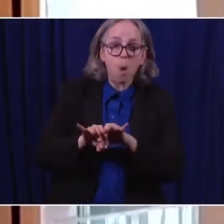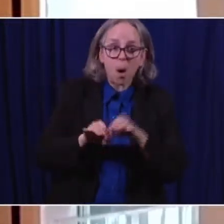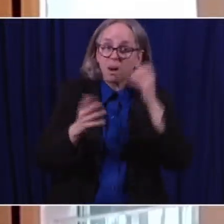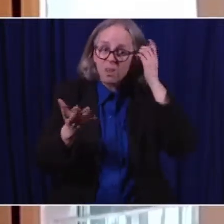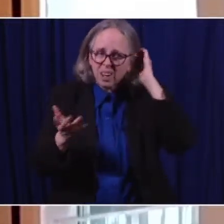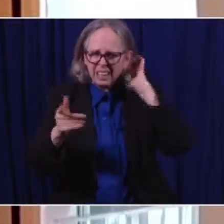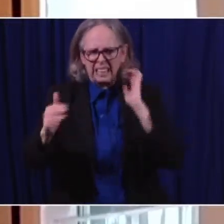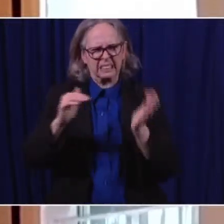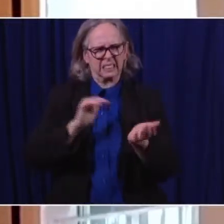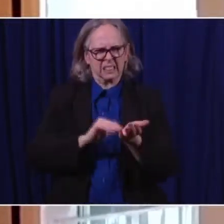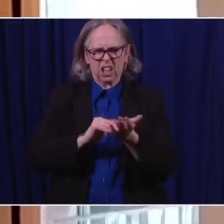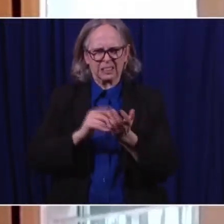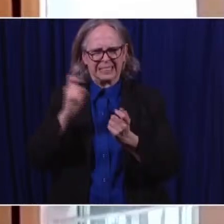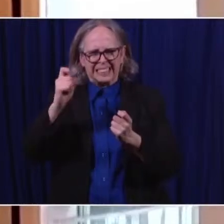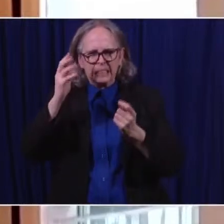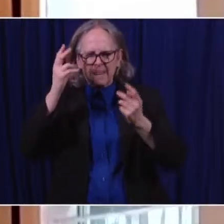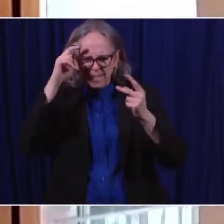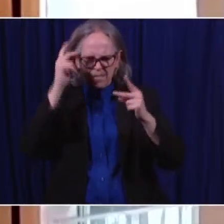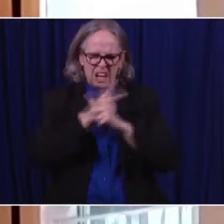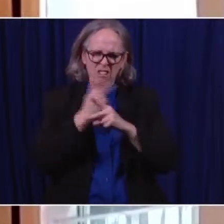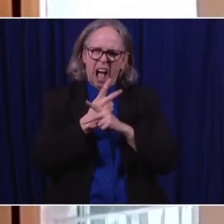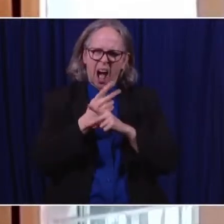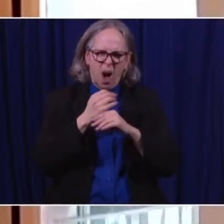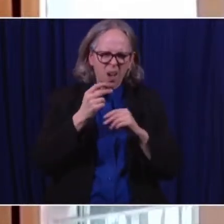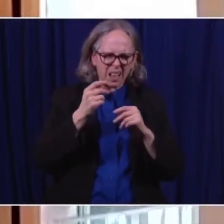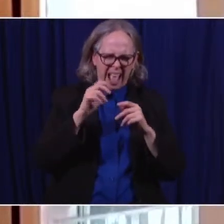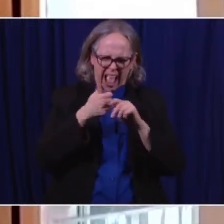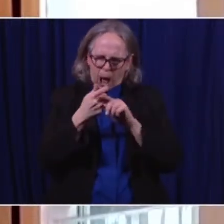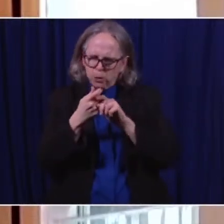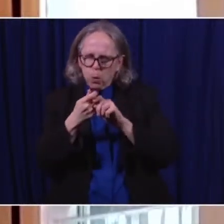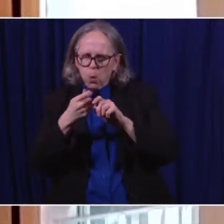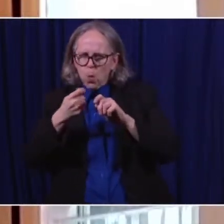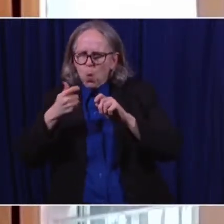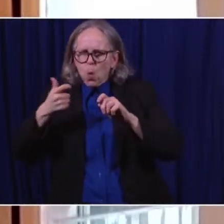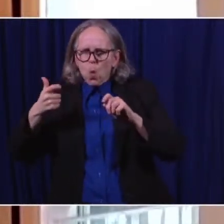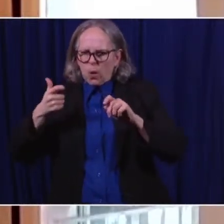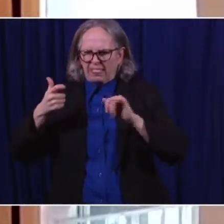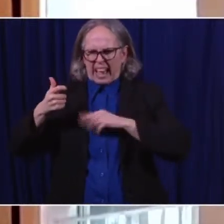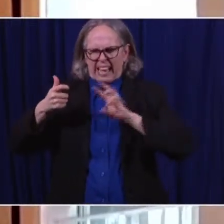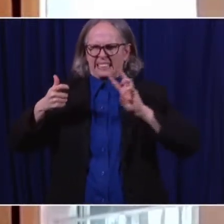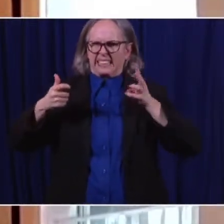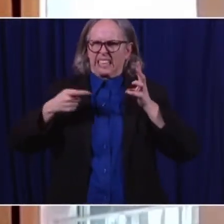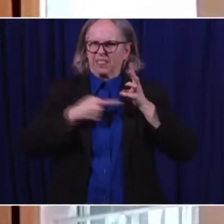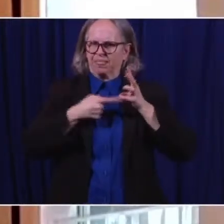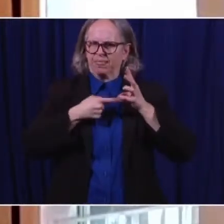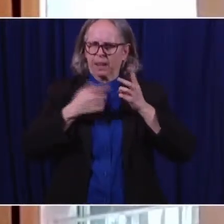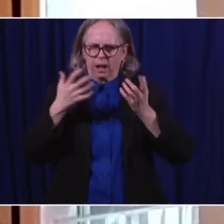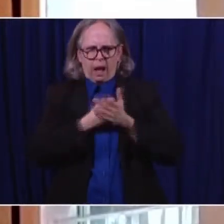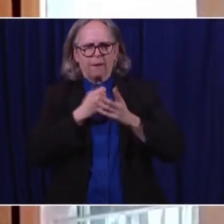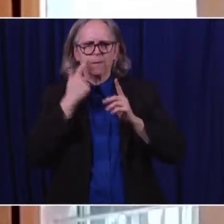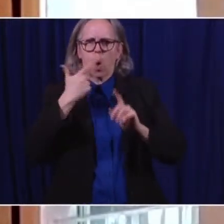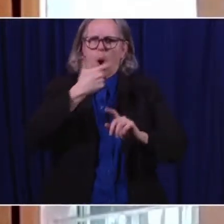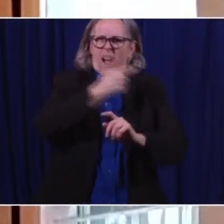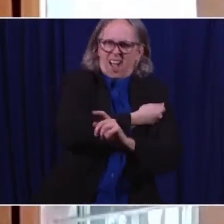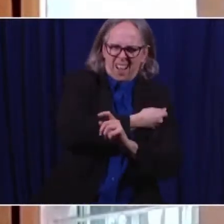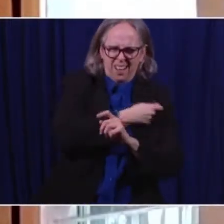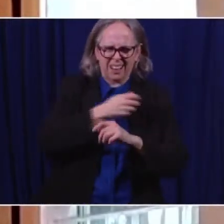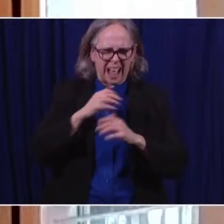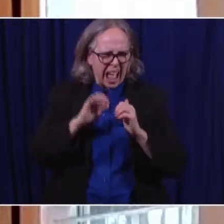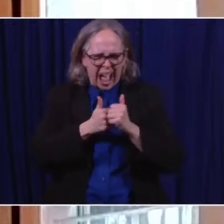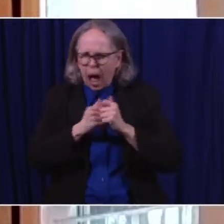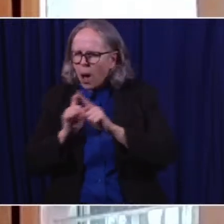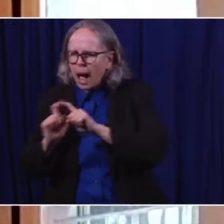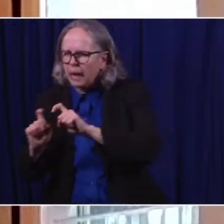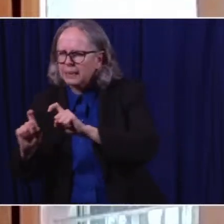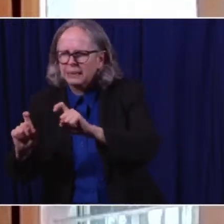vaccine doses. And we've surveyed the best practices across our state and determined that it